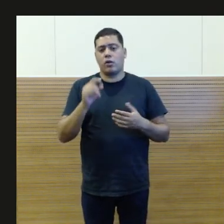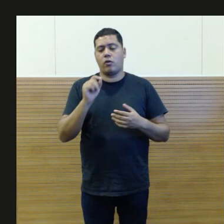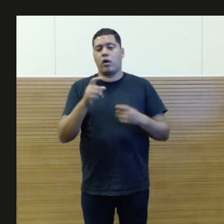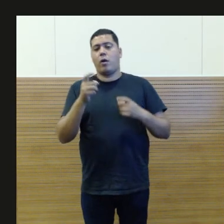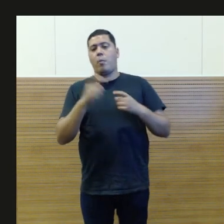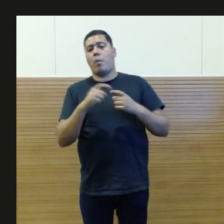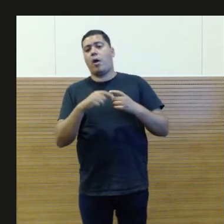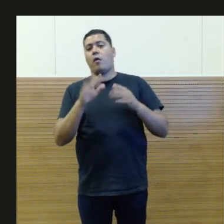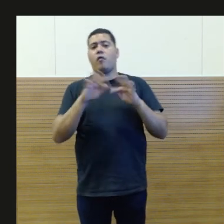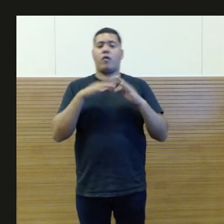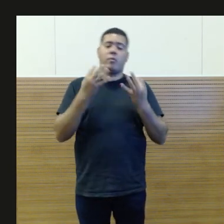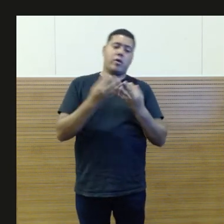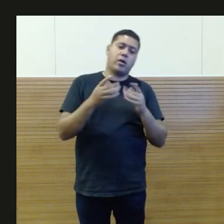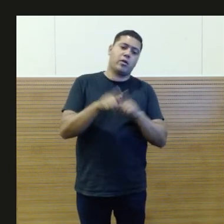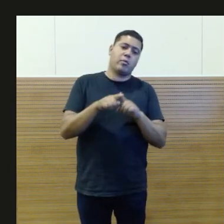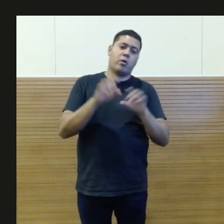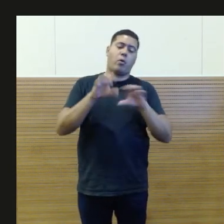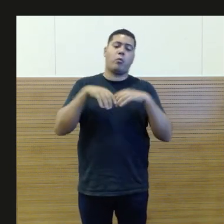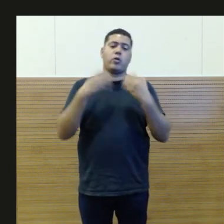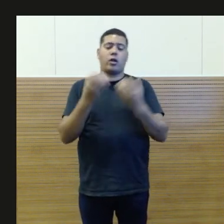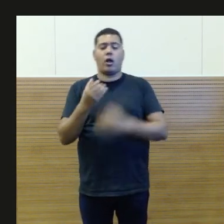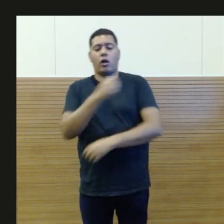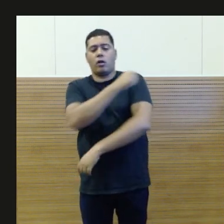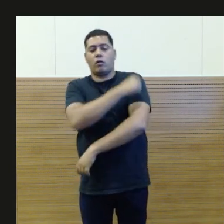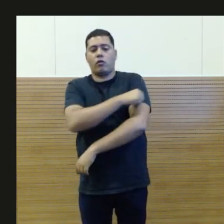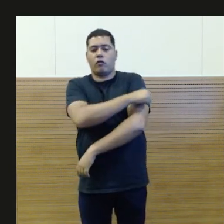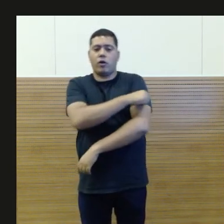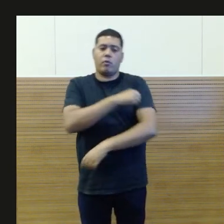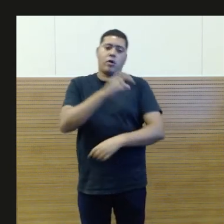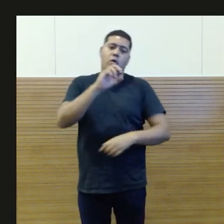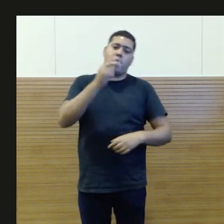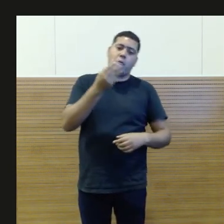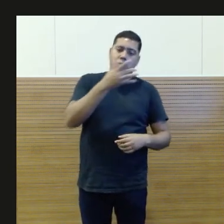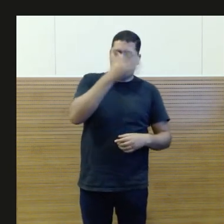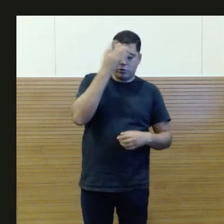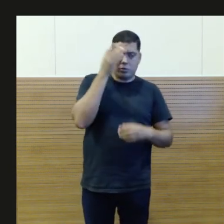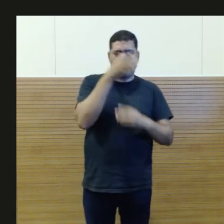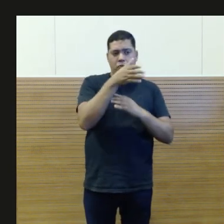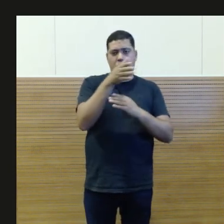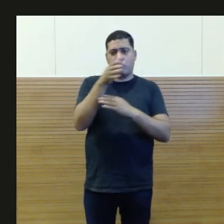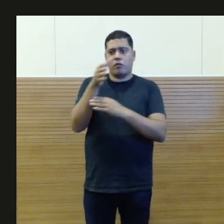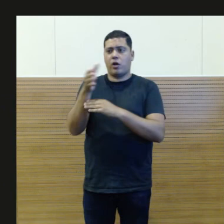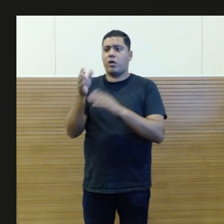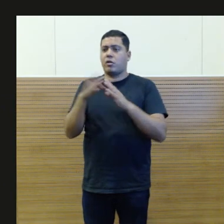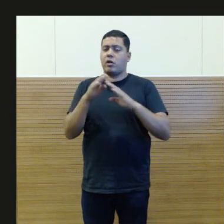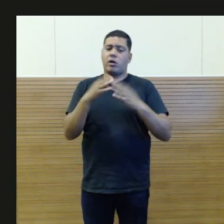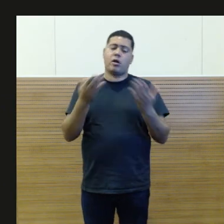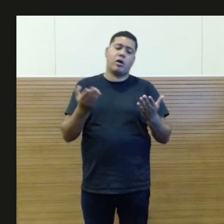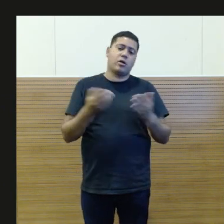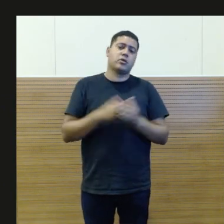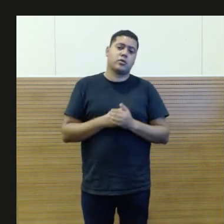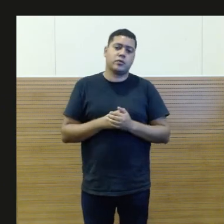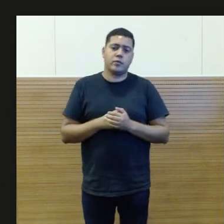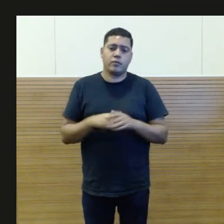increase of all the processed foods in the country. So this is a very important data that we are evaluating.